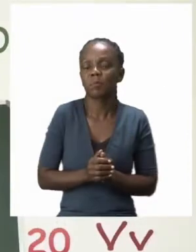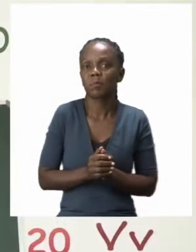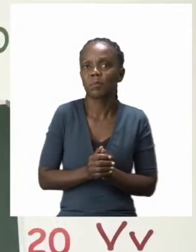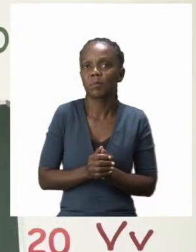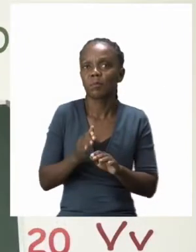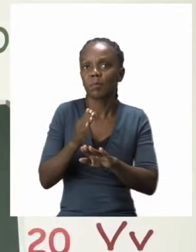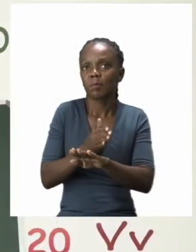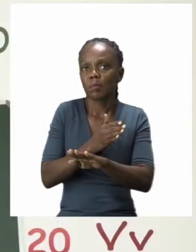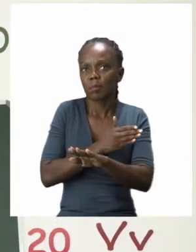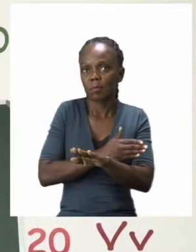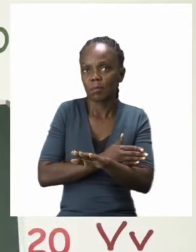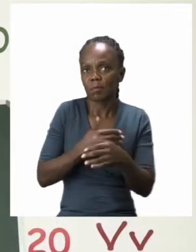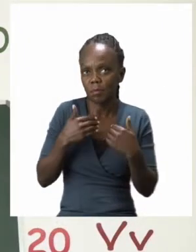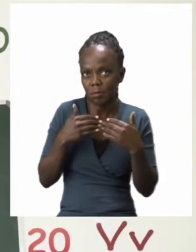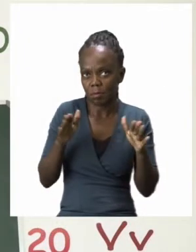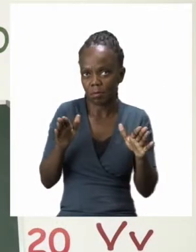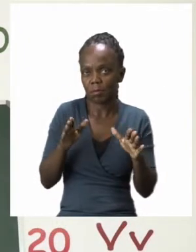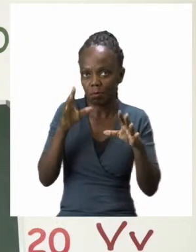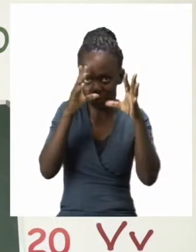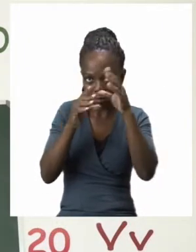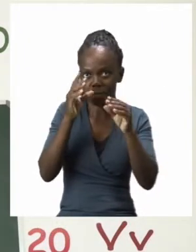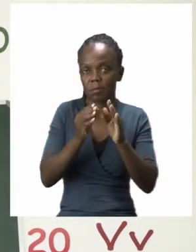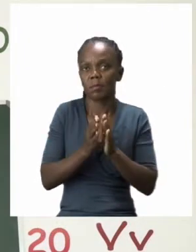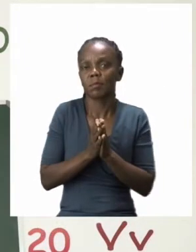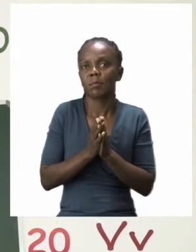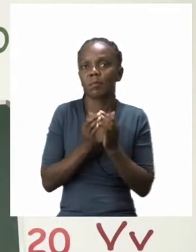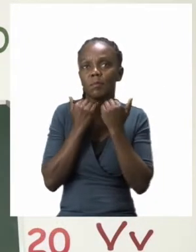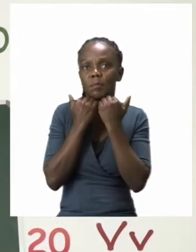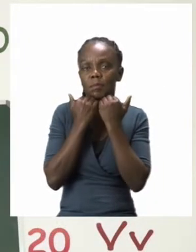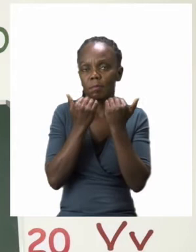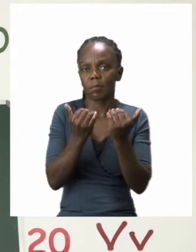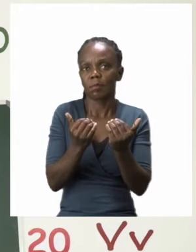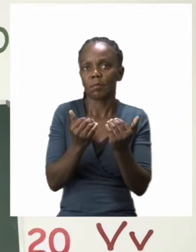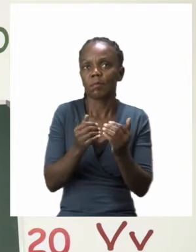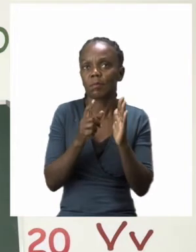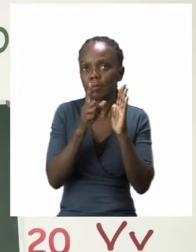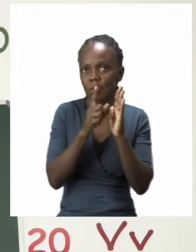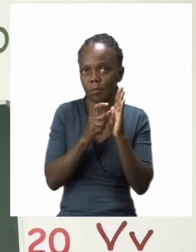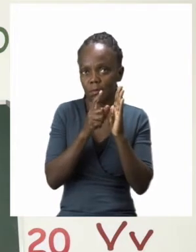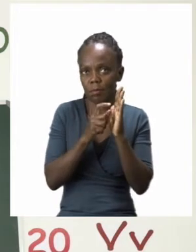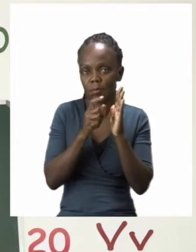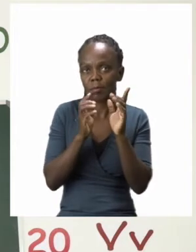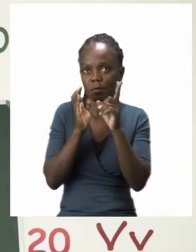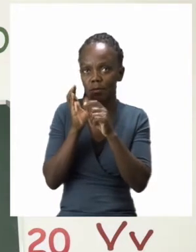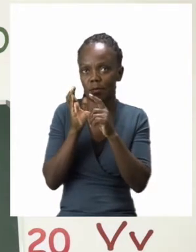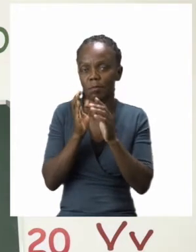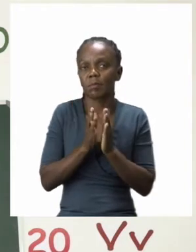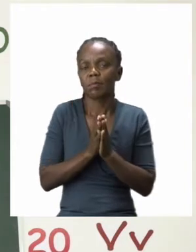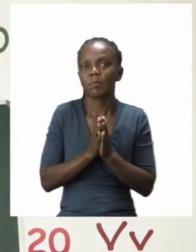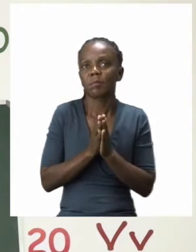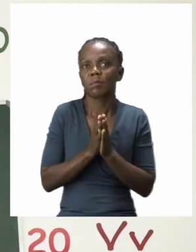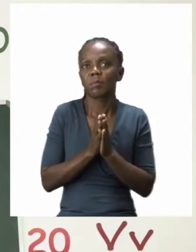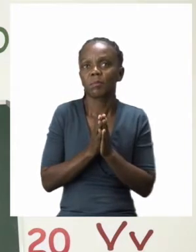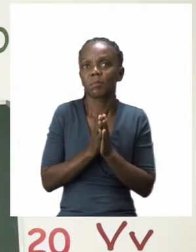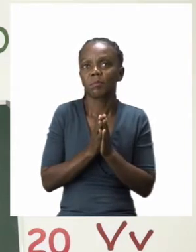before we get into a lesson, boys and girls, it's very important for us to sanitize. So let us sing